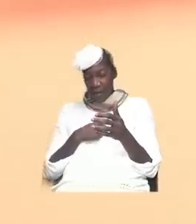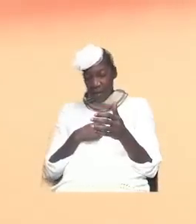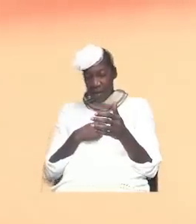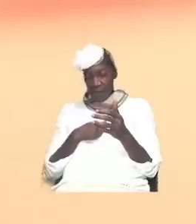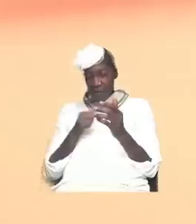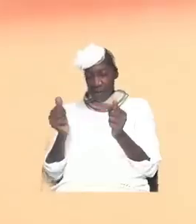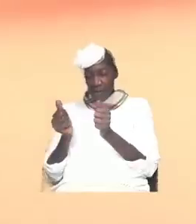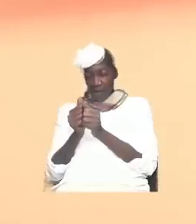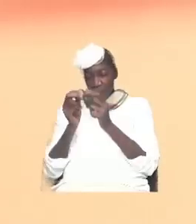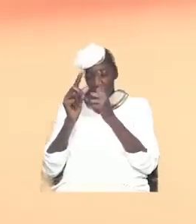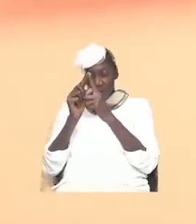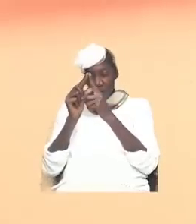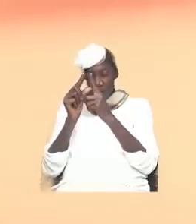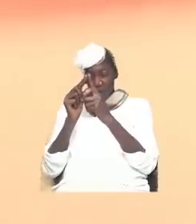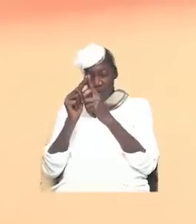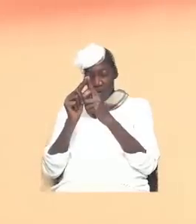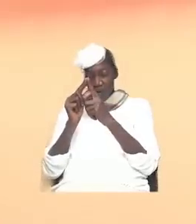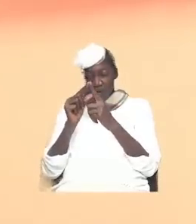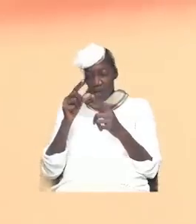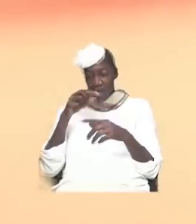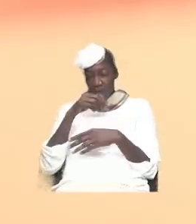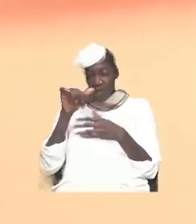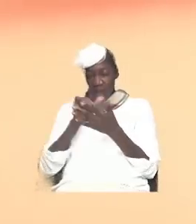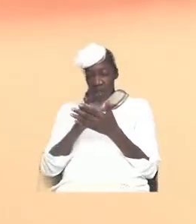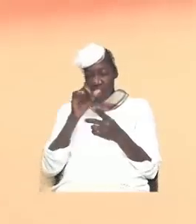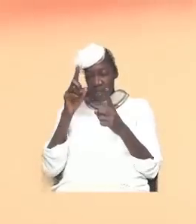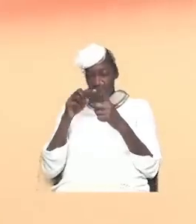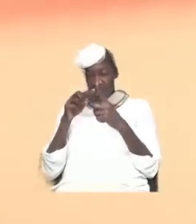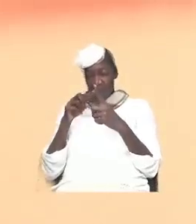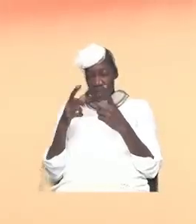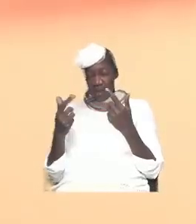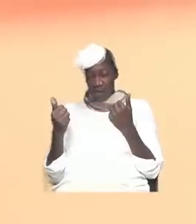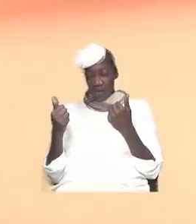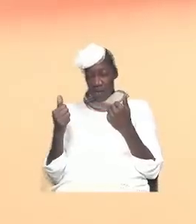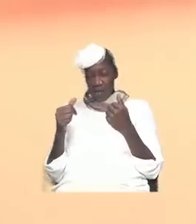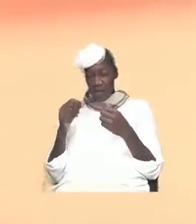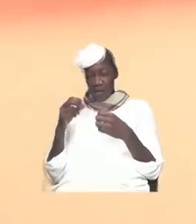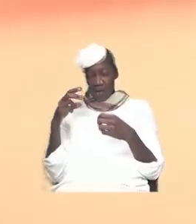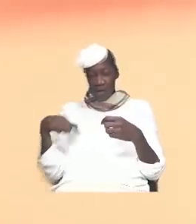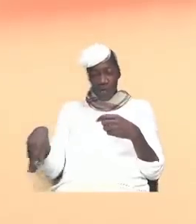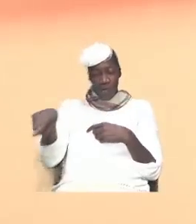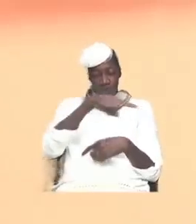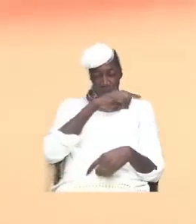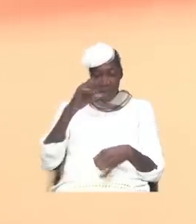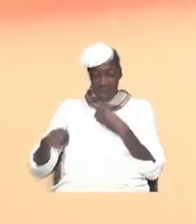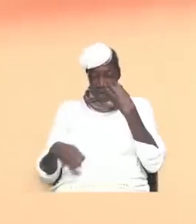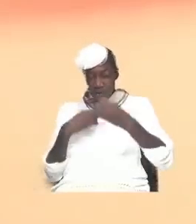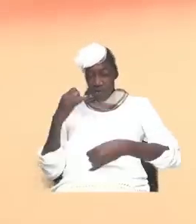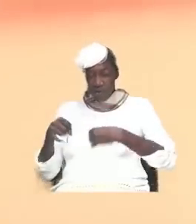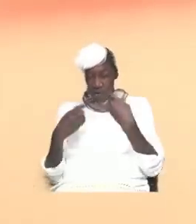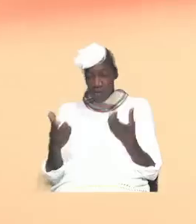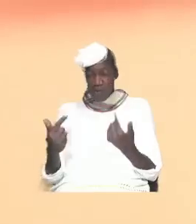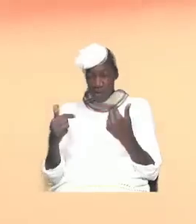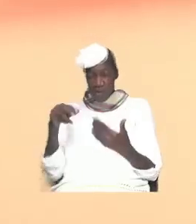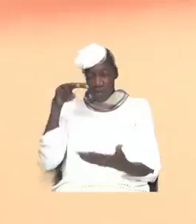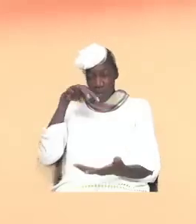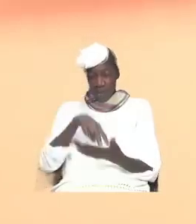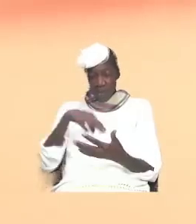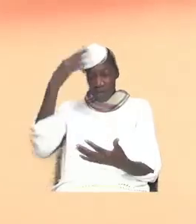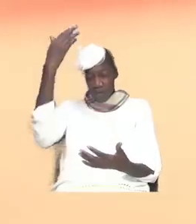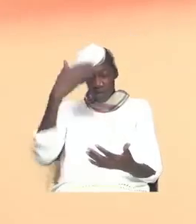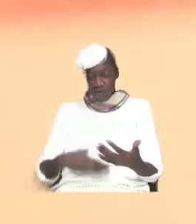your word so that when that day come, we will joyfully come and stand before